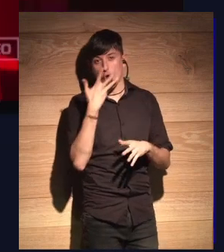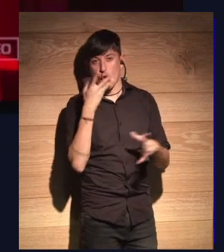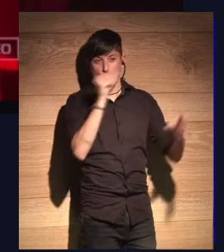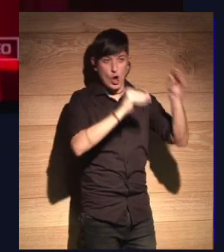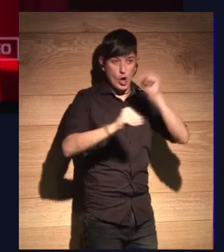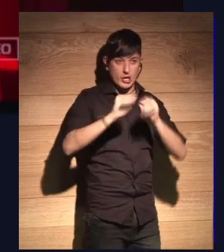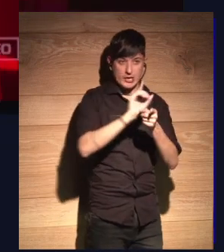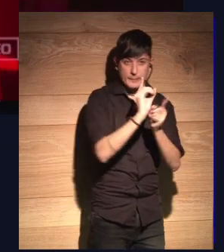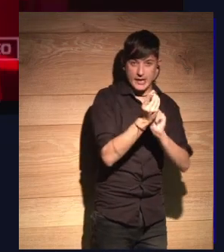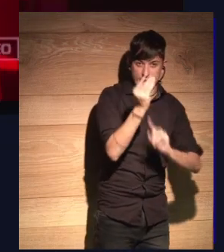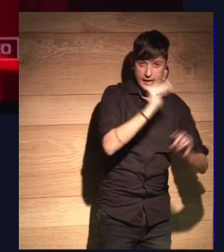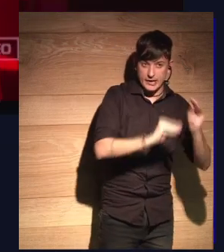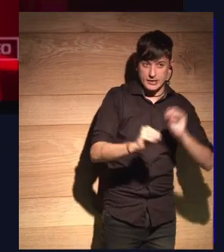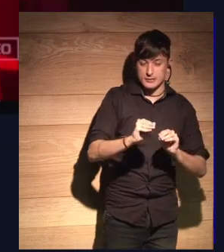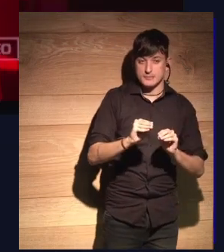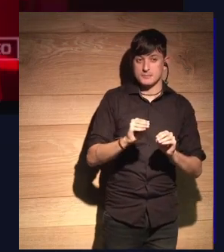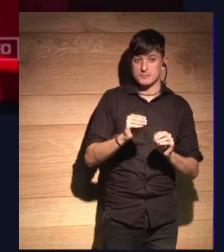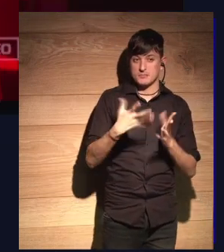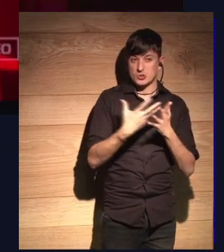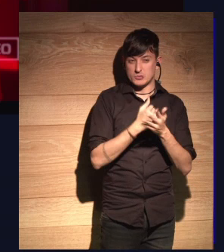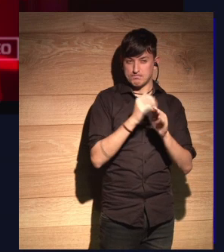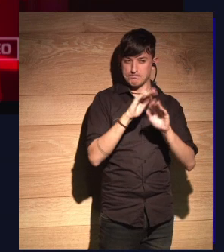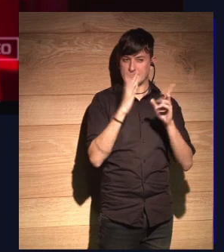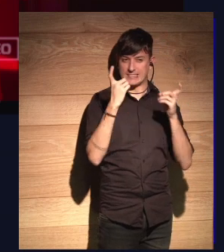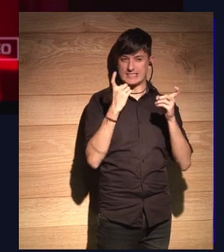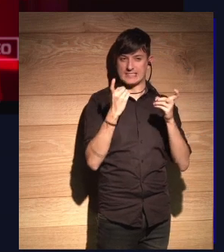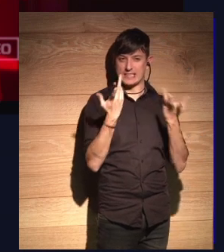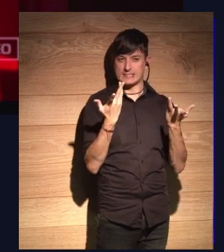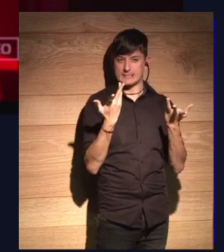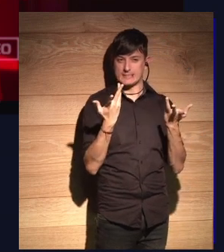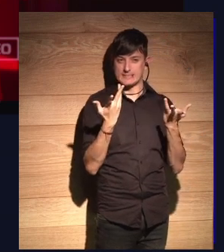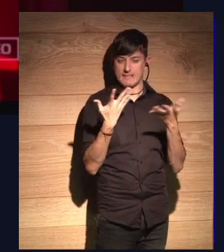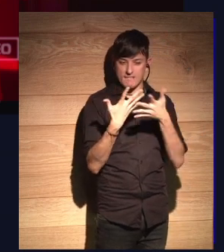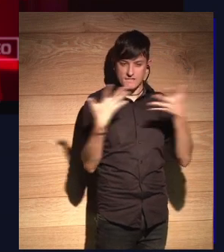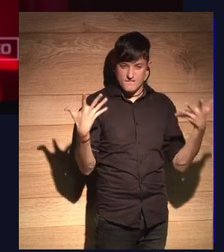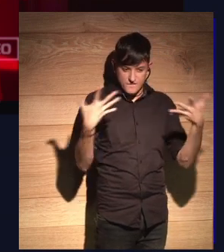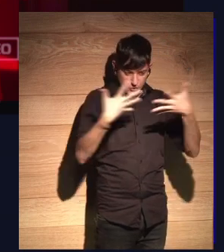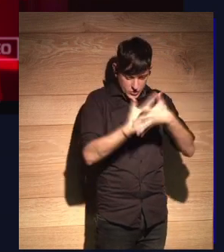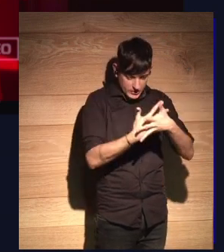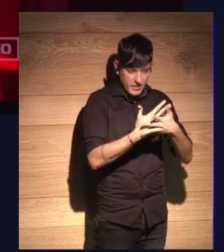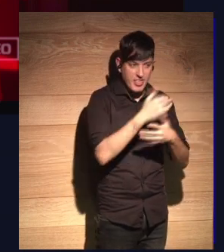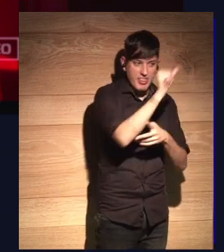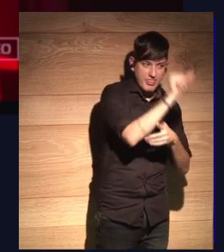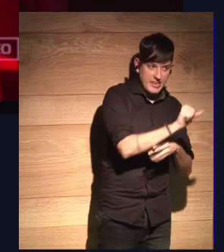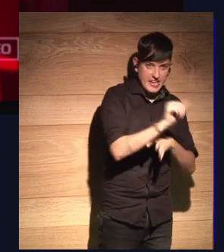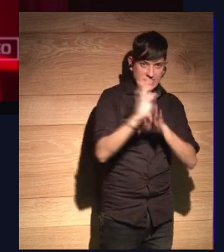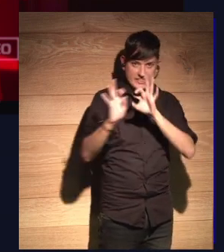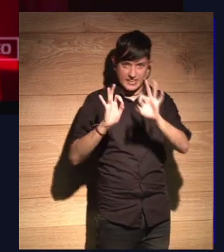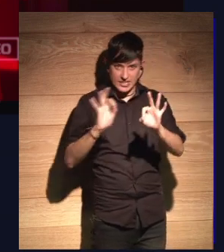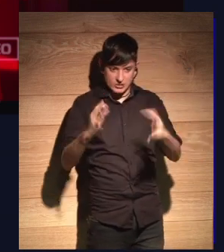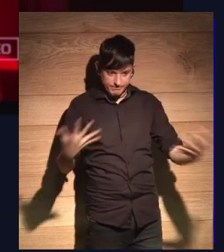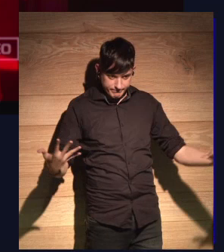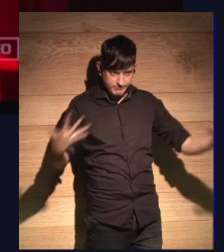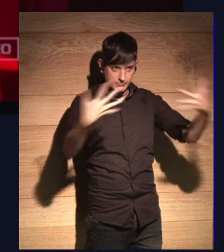go into trying to make film and theater merge. That was always my kind of goal, and